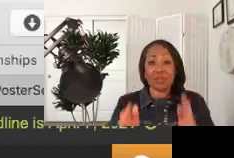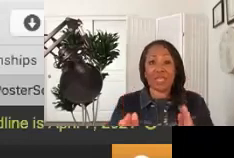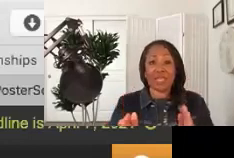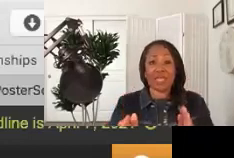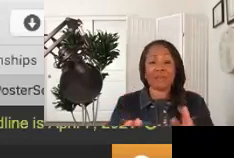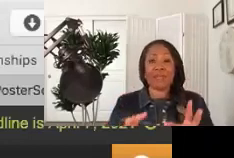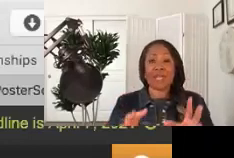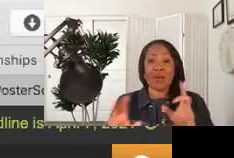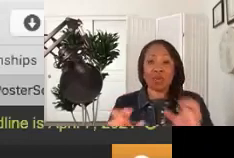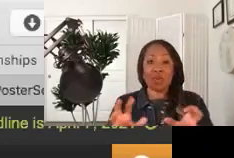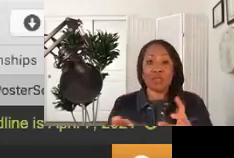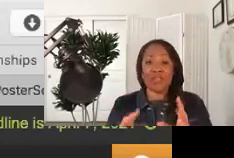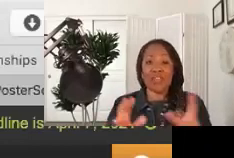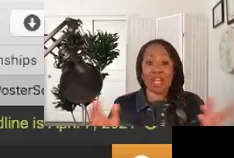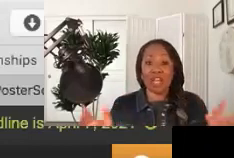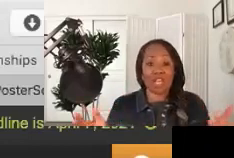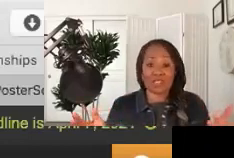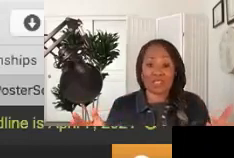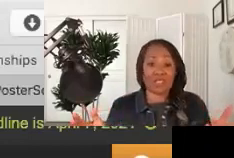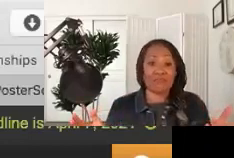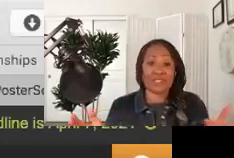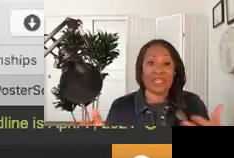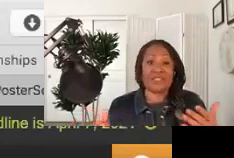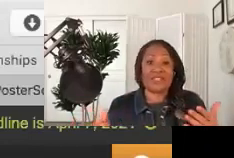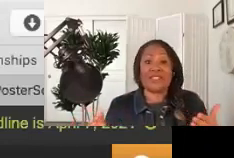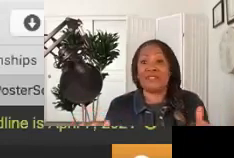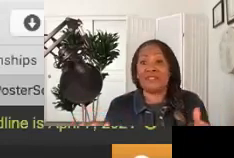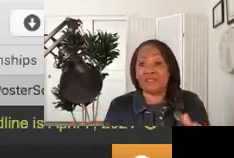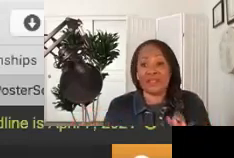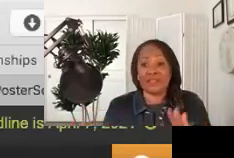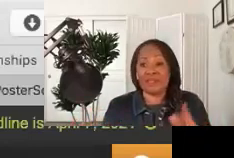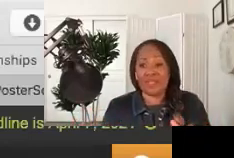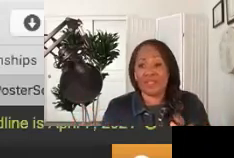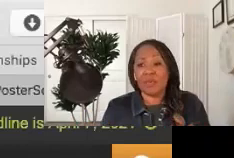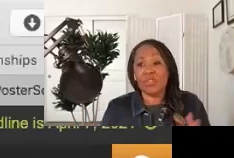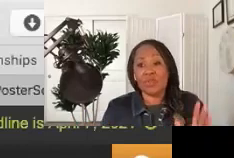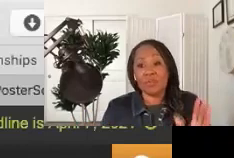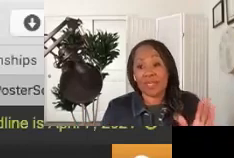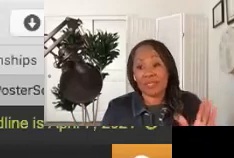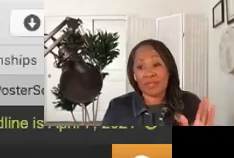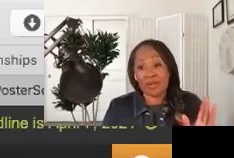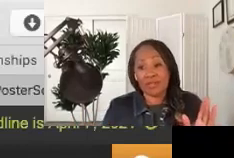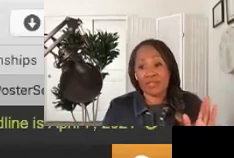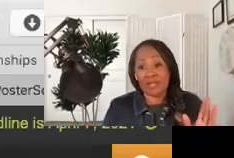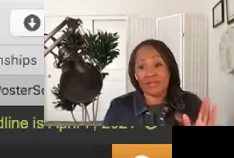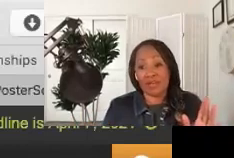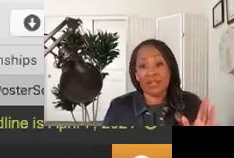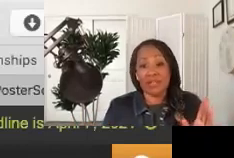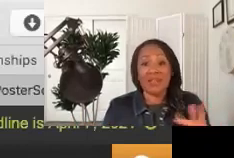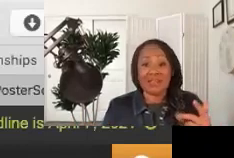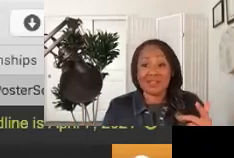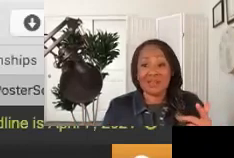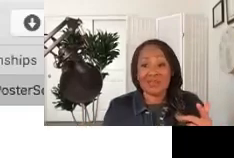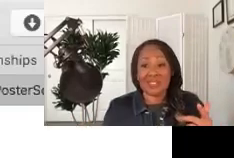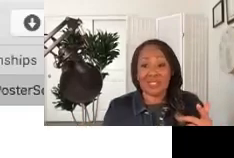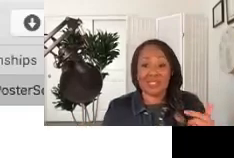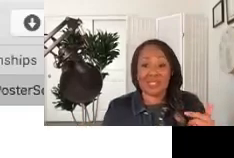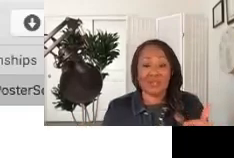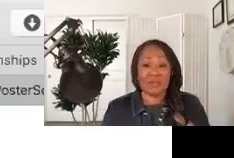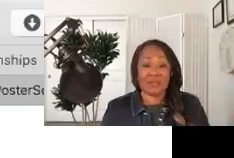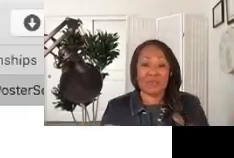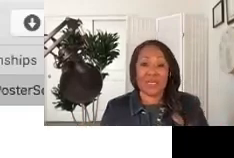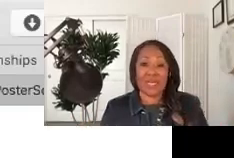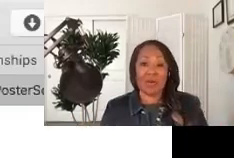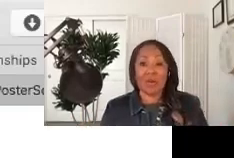very beginning, I wrote and then I lost stuff because I didn't save it. Like something, which reminds me, there is a save icon. So I'm just going to save